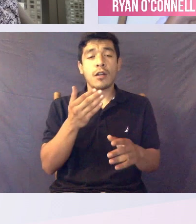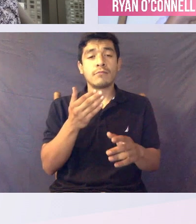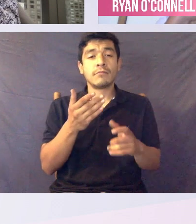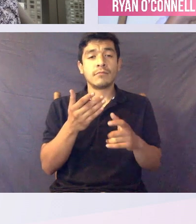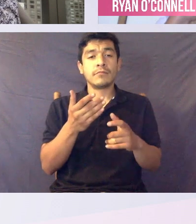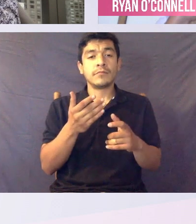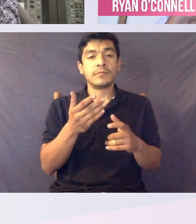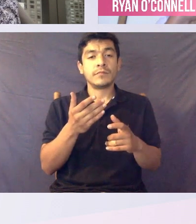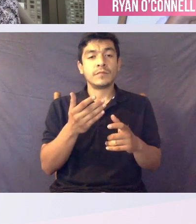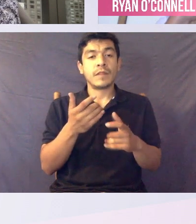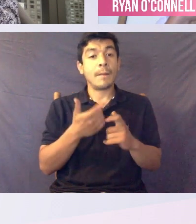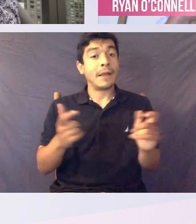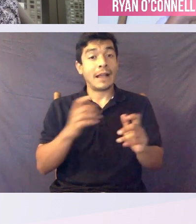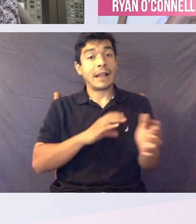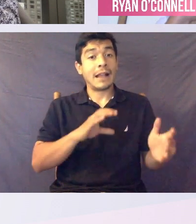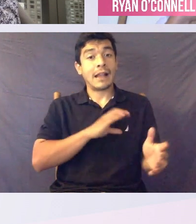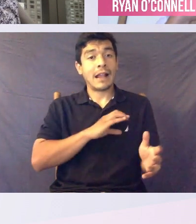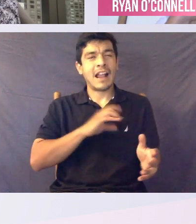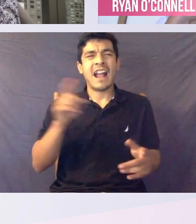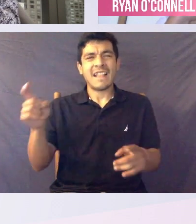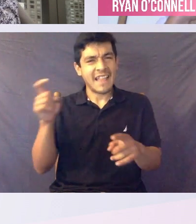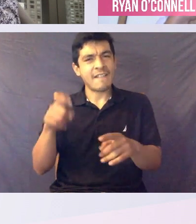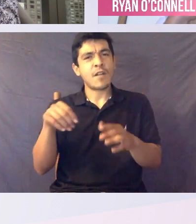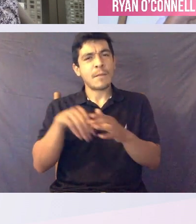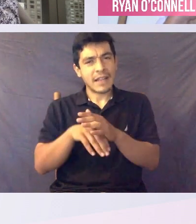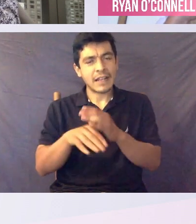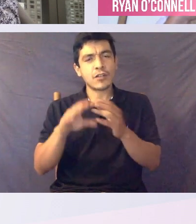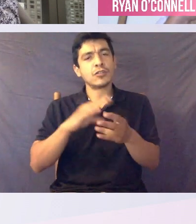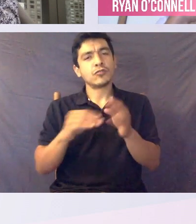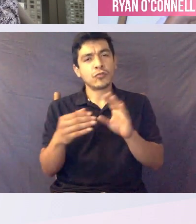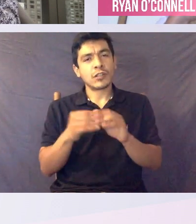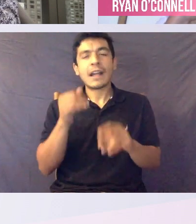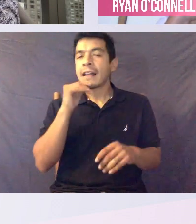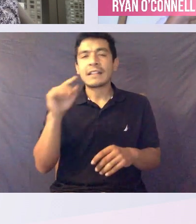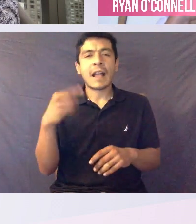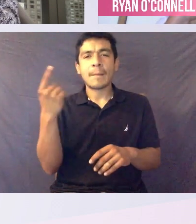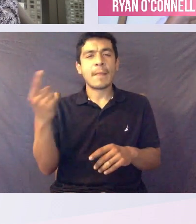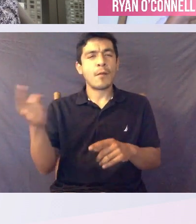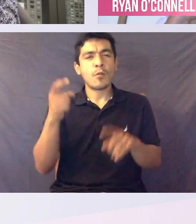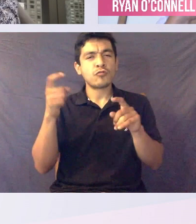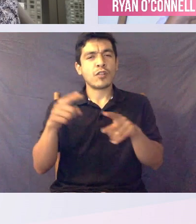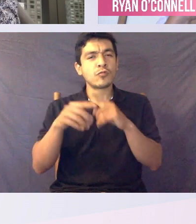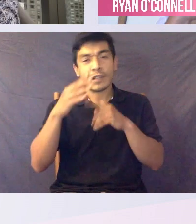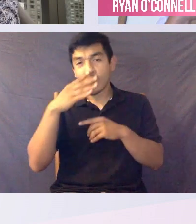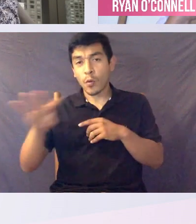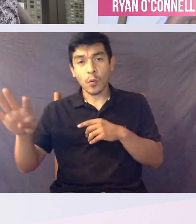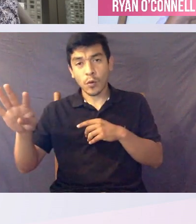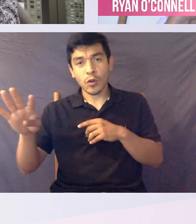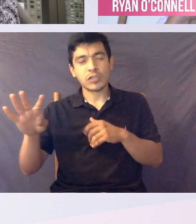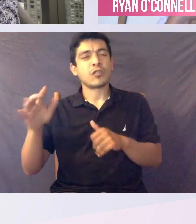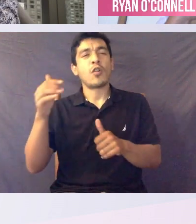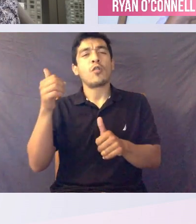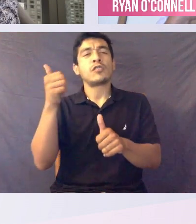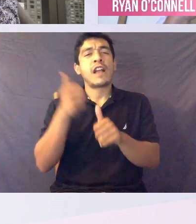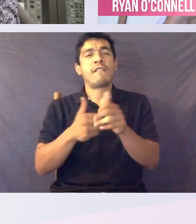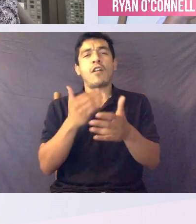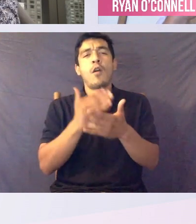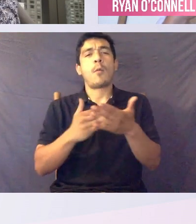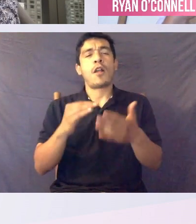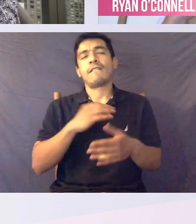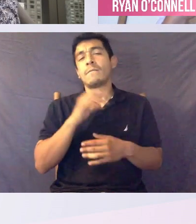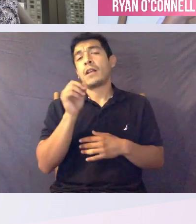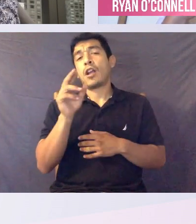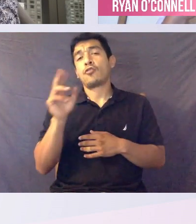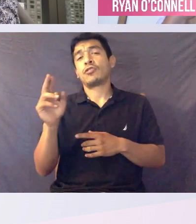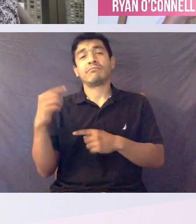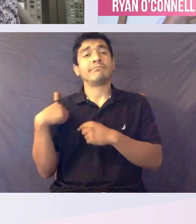their names are the storytelling, and it's not something we're trying to ignore. And so every step of my career so far, every time something good